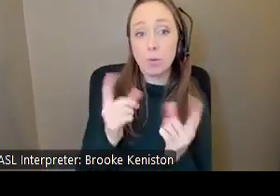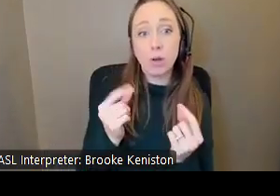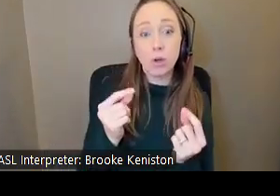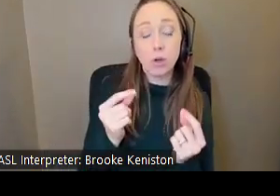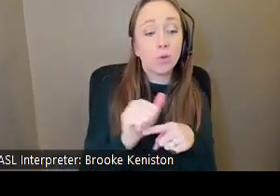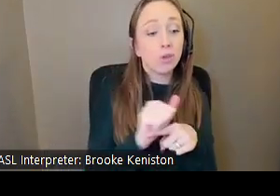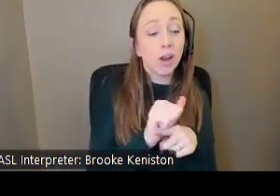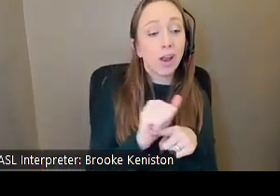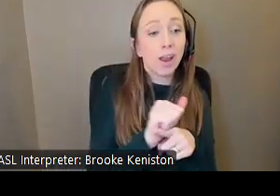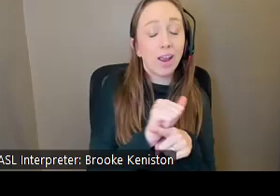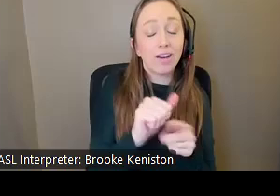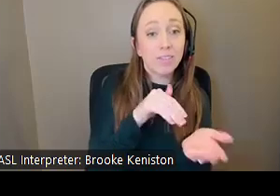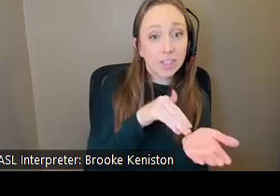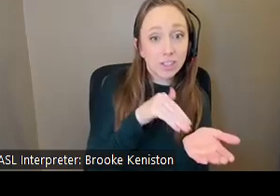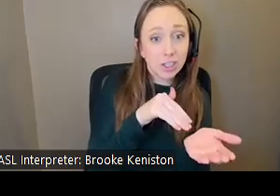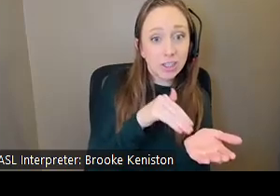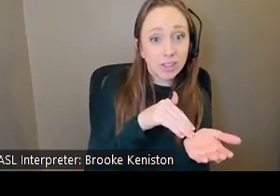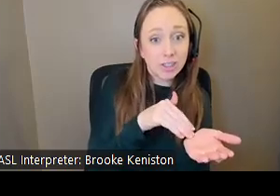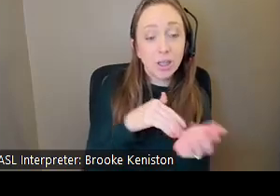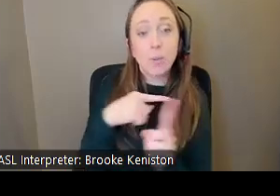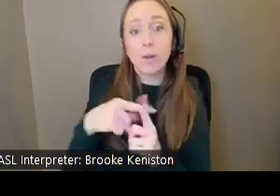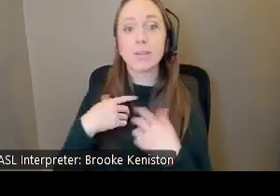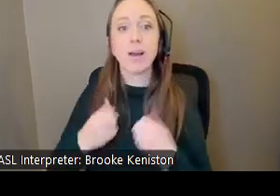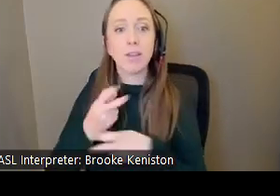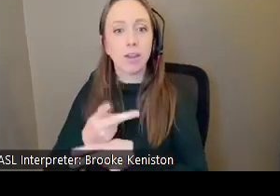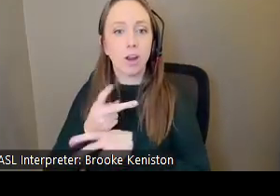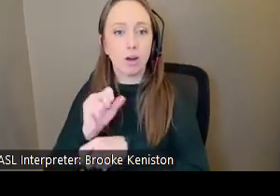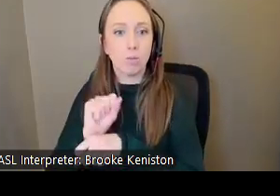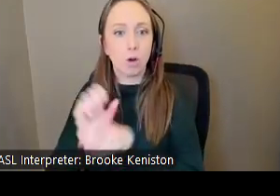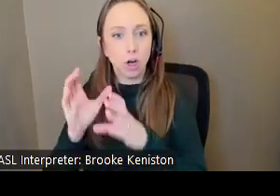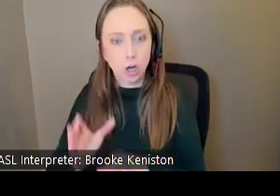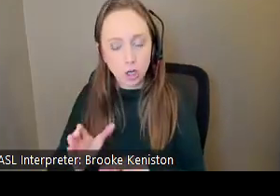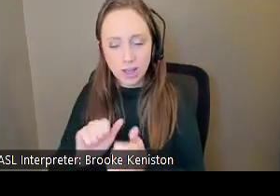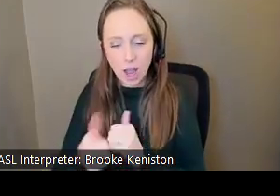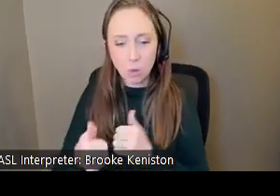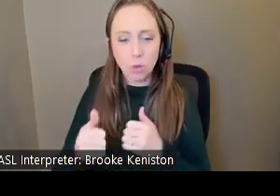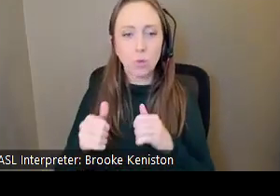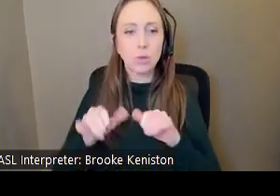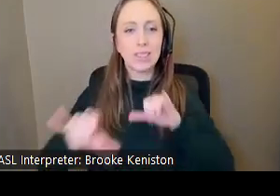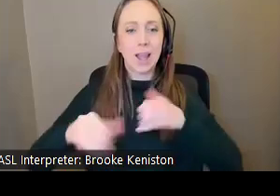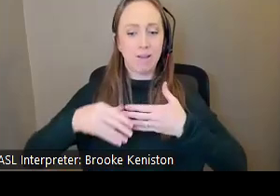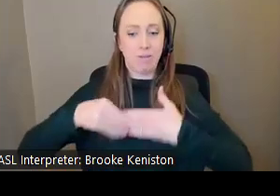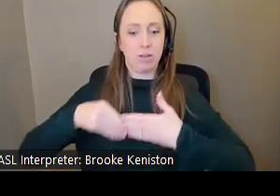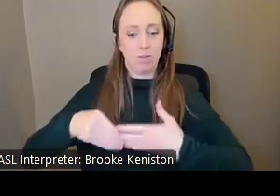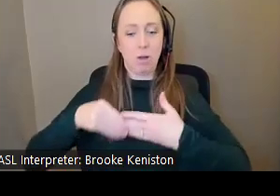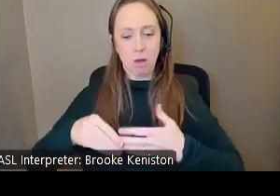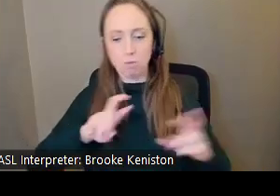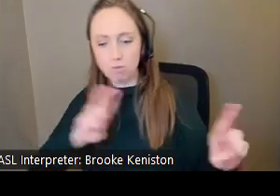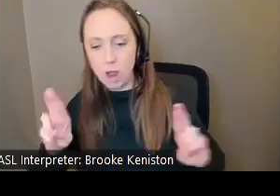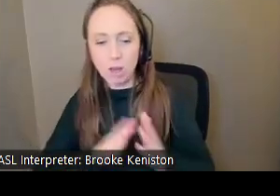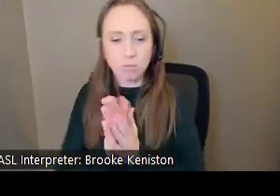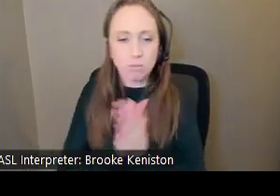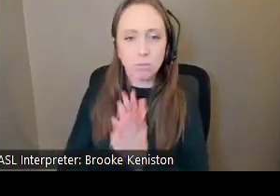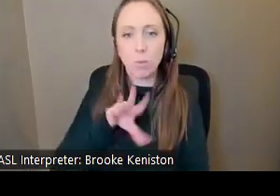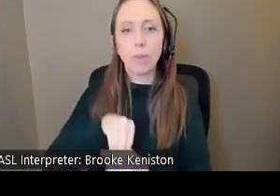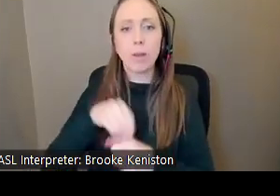professionals to be familiar and nimble and agile in a primary care setting. So a lot of my thinking kind of comes from